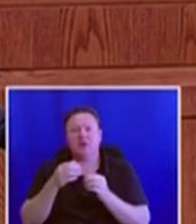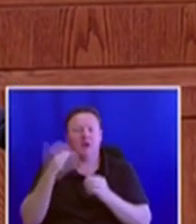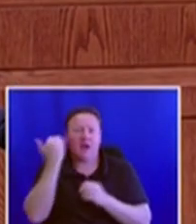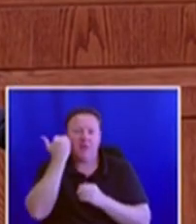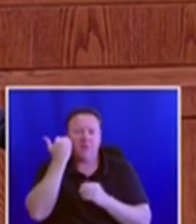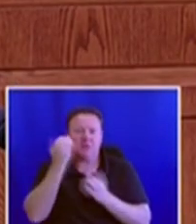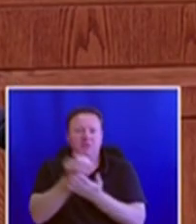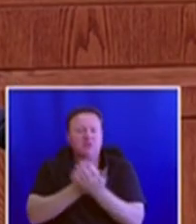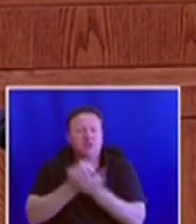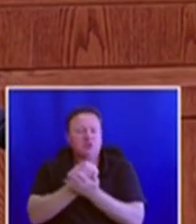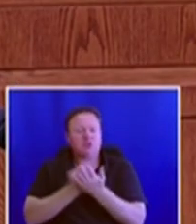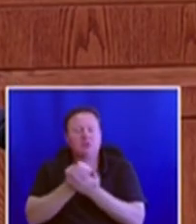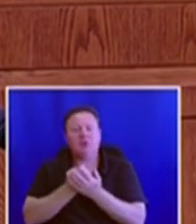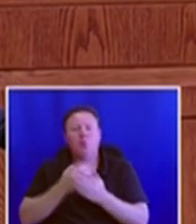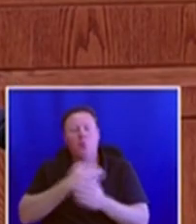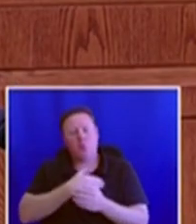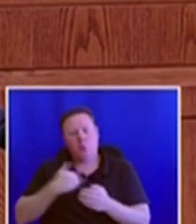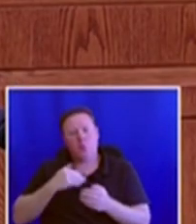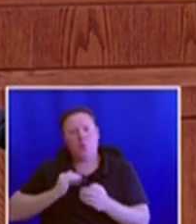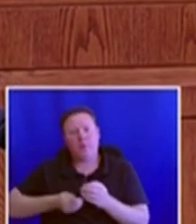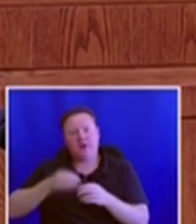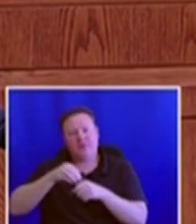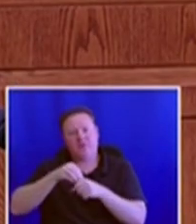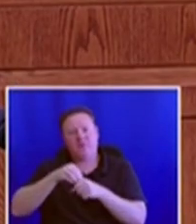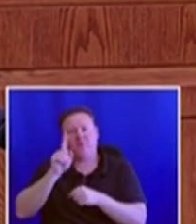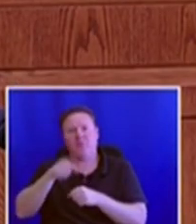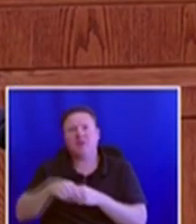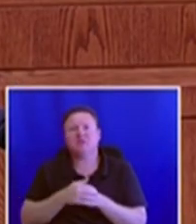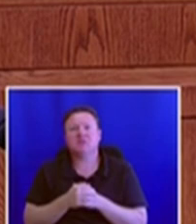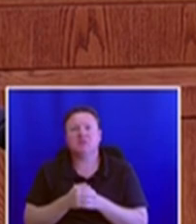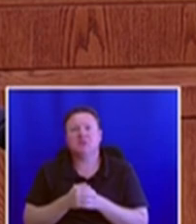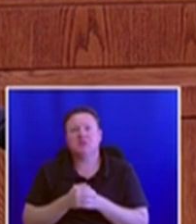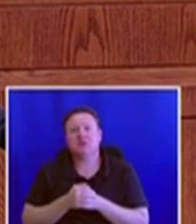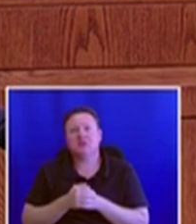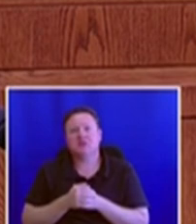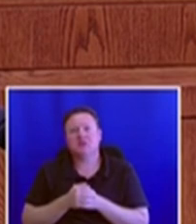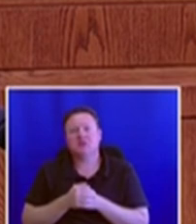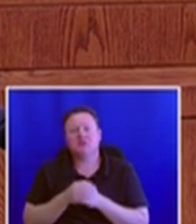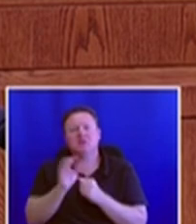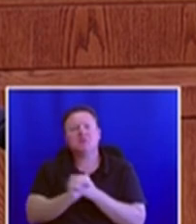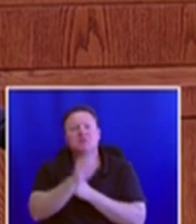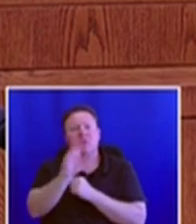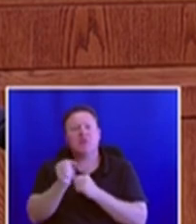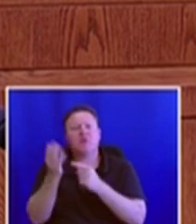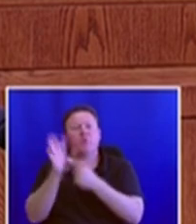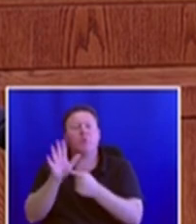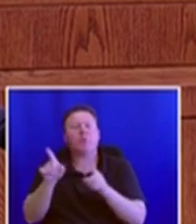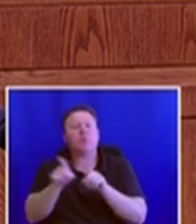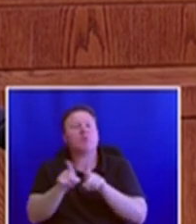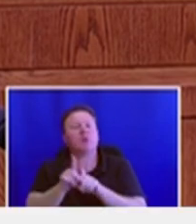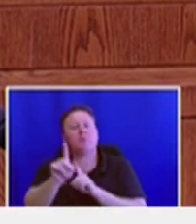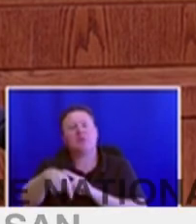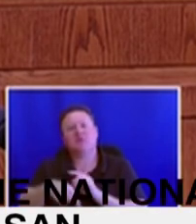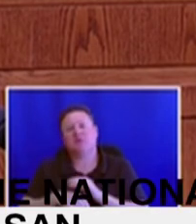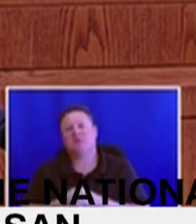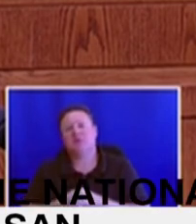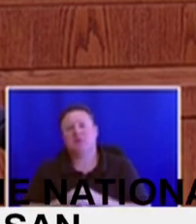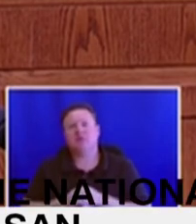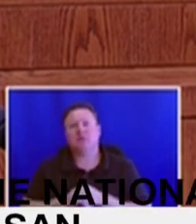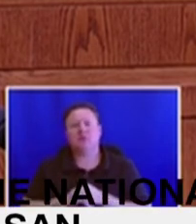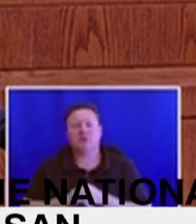you name it, everything. This is what South Africa should be all about.